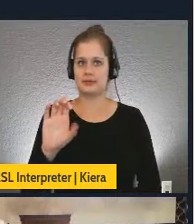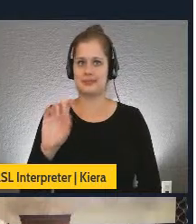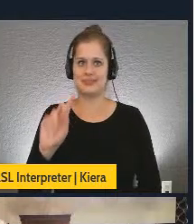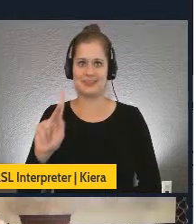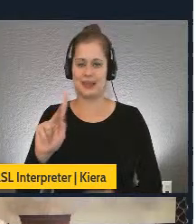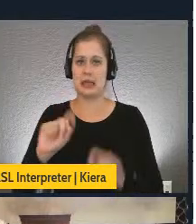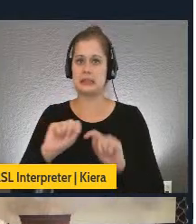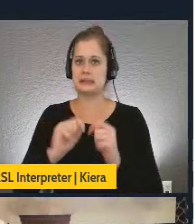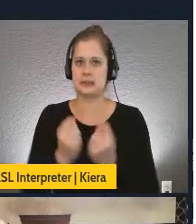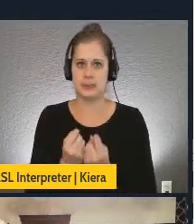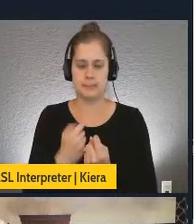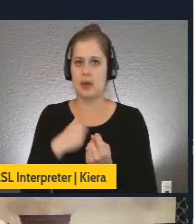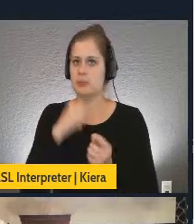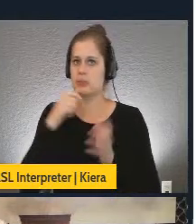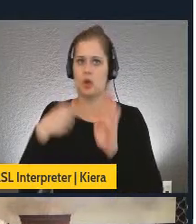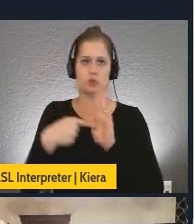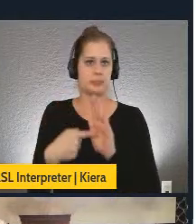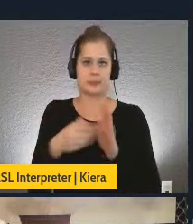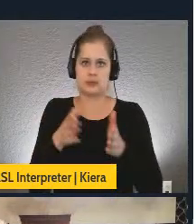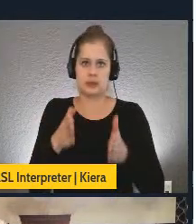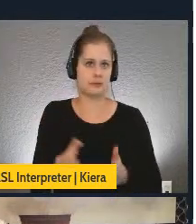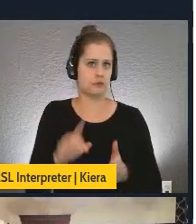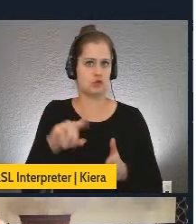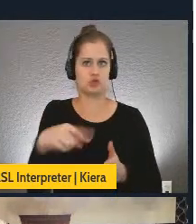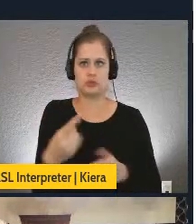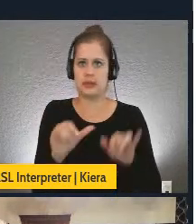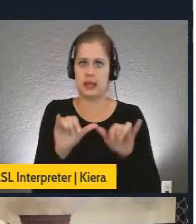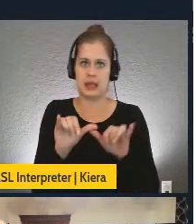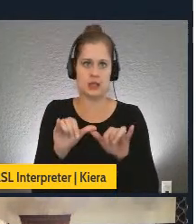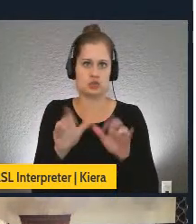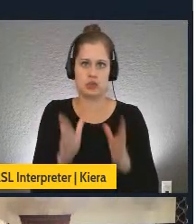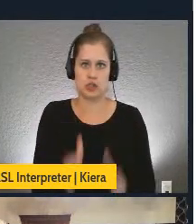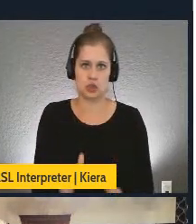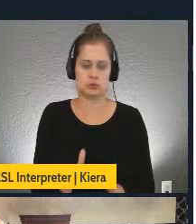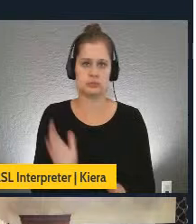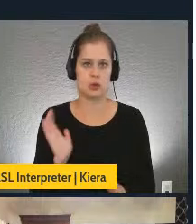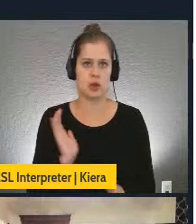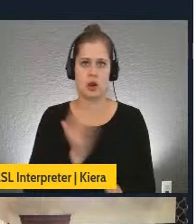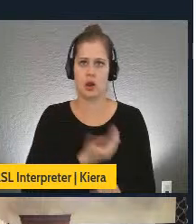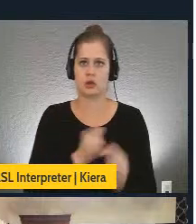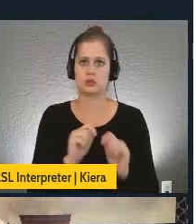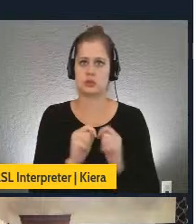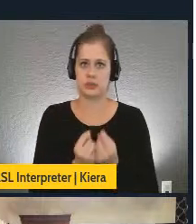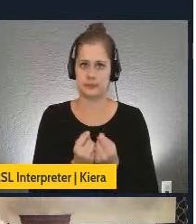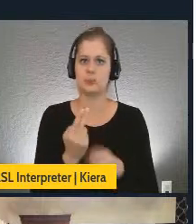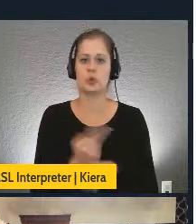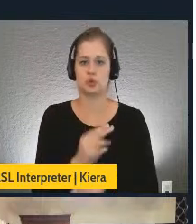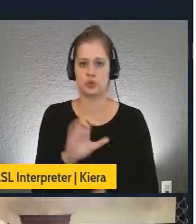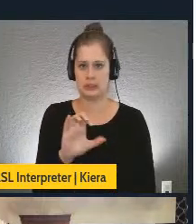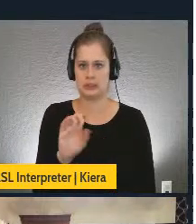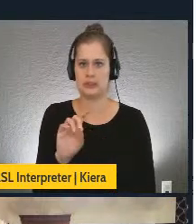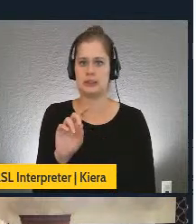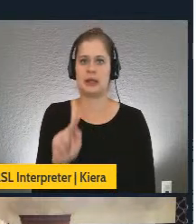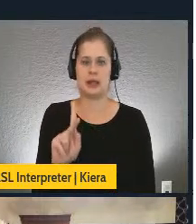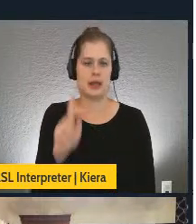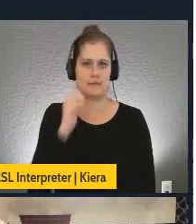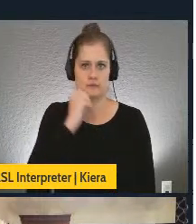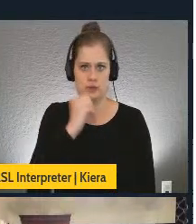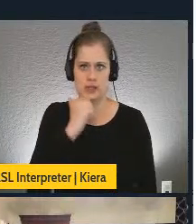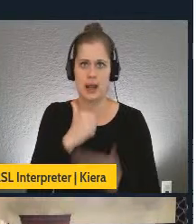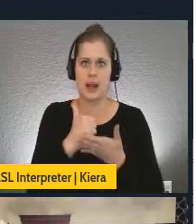spokesperson. I'm just an engineer, and our team, we use CDK day in and day out to help customers solve their problems.